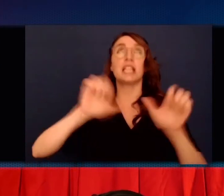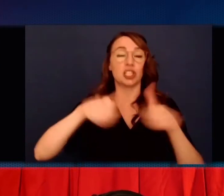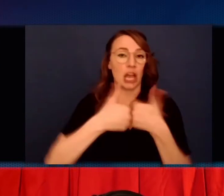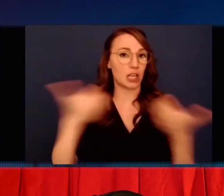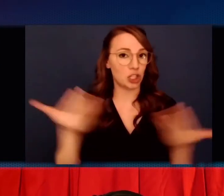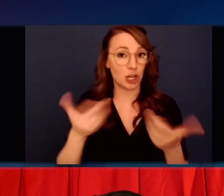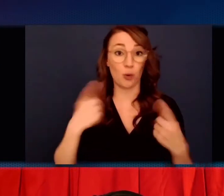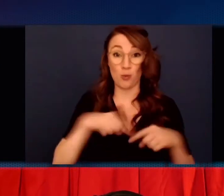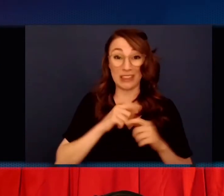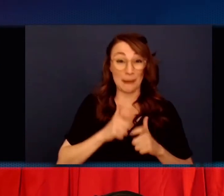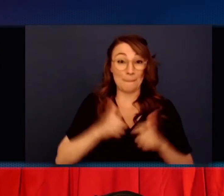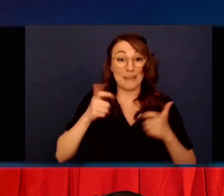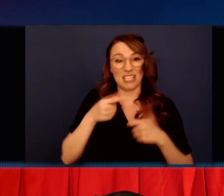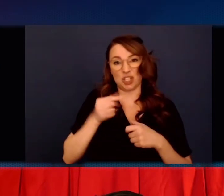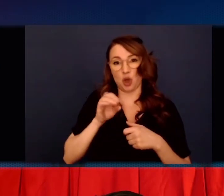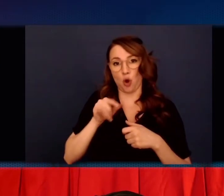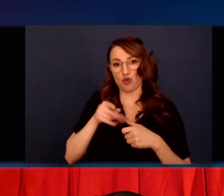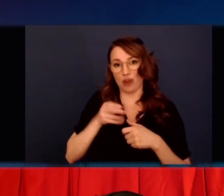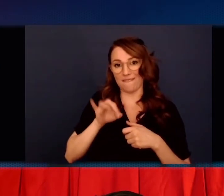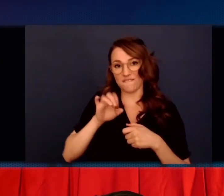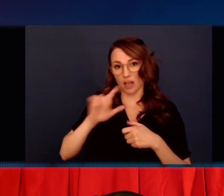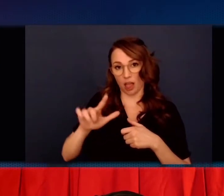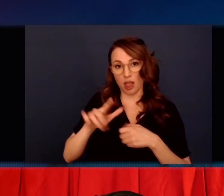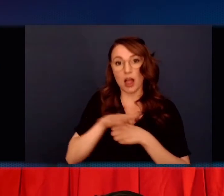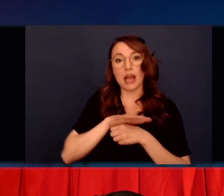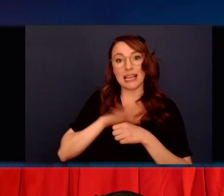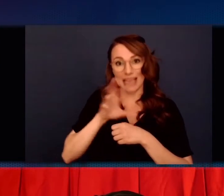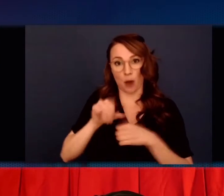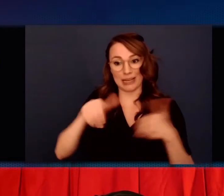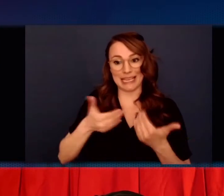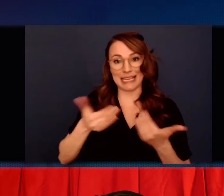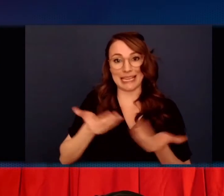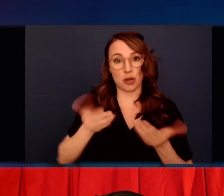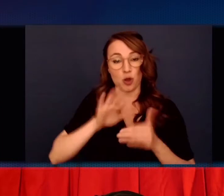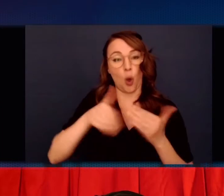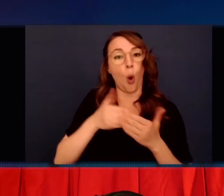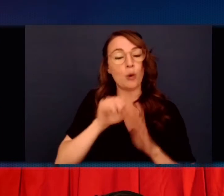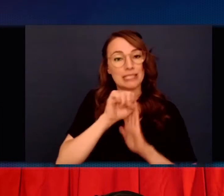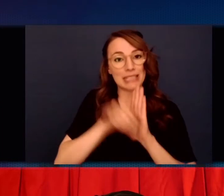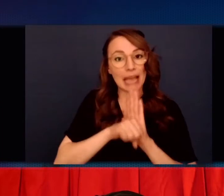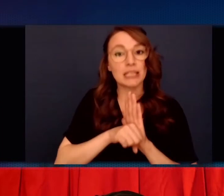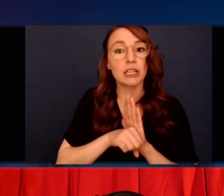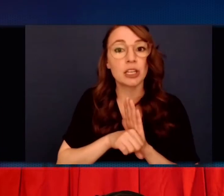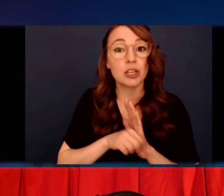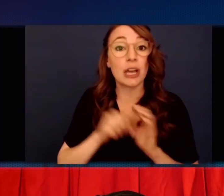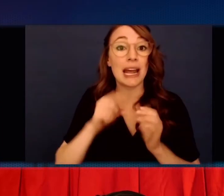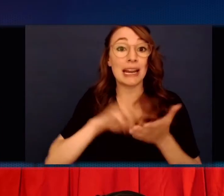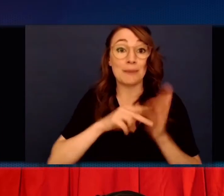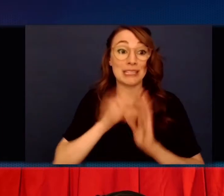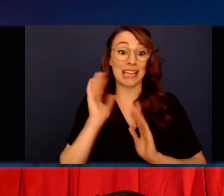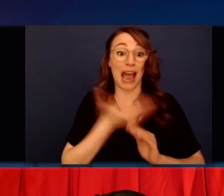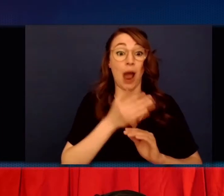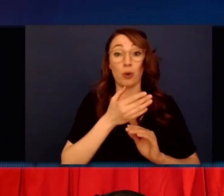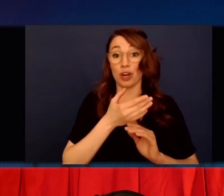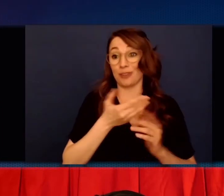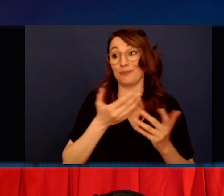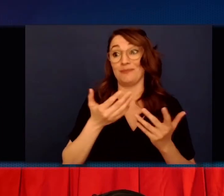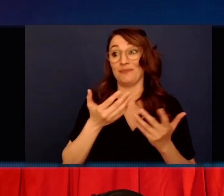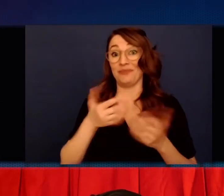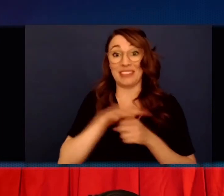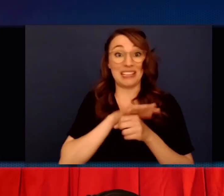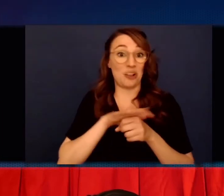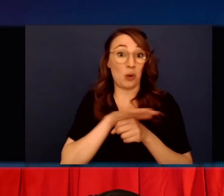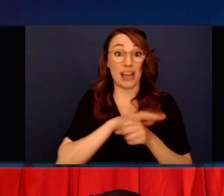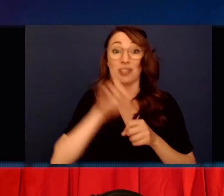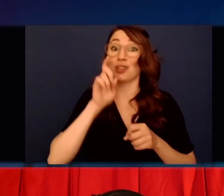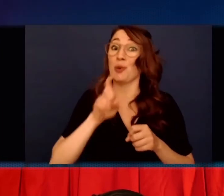geographical county of the state. And in most jurisdictions in this county, you have to have a car to get around.